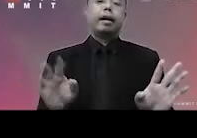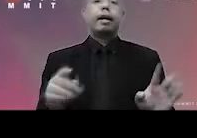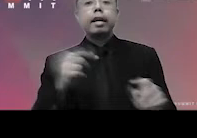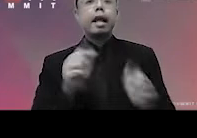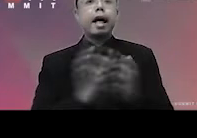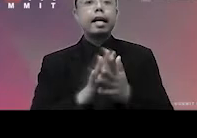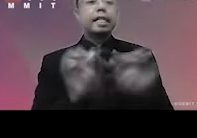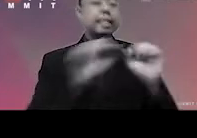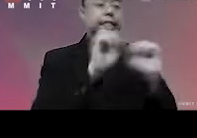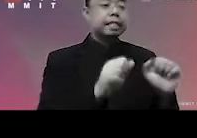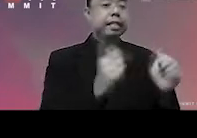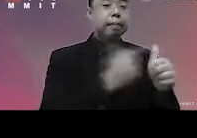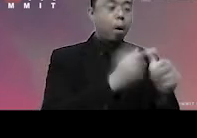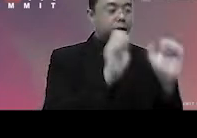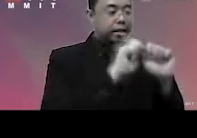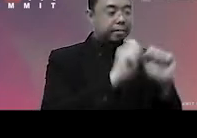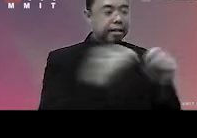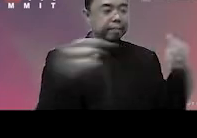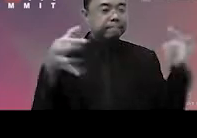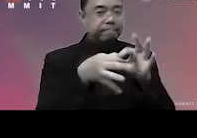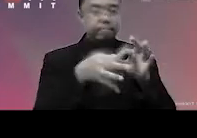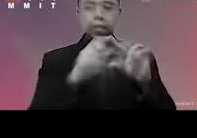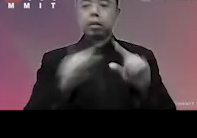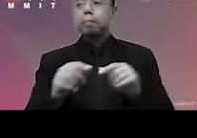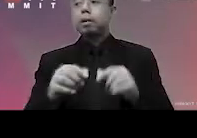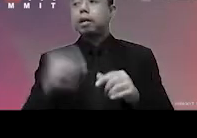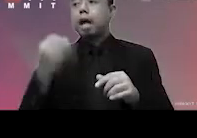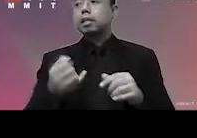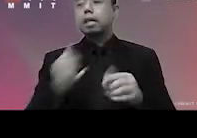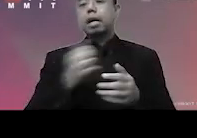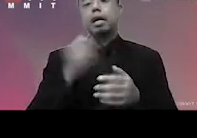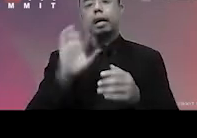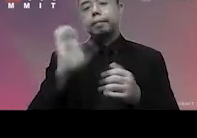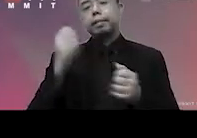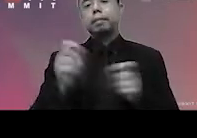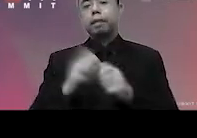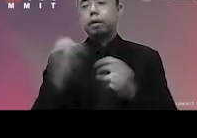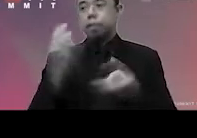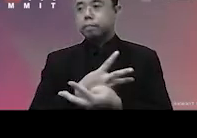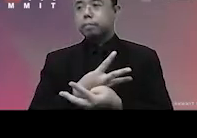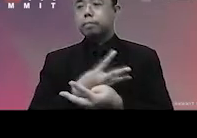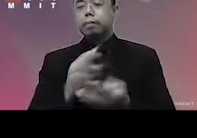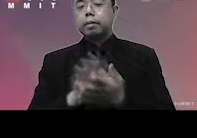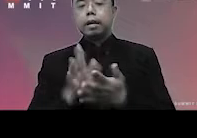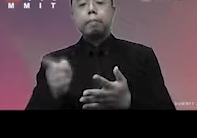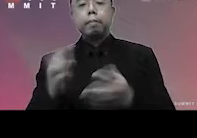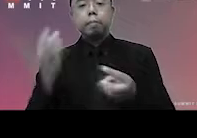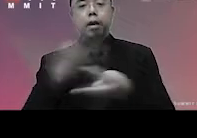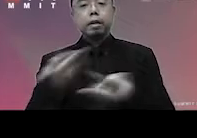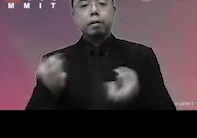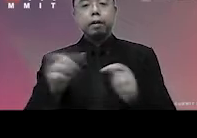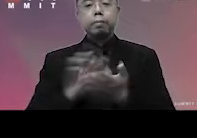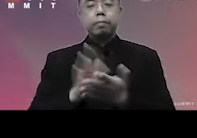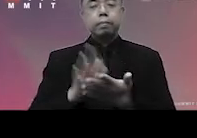WhatsApp. Why? WhatsApp is increasingly important because the provincial health office must